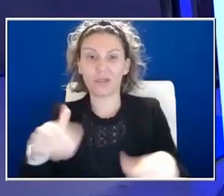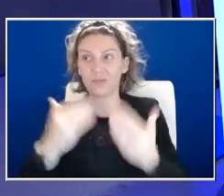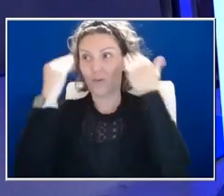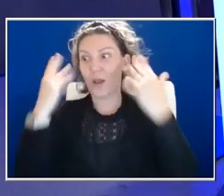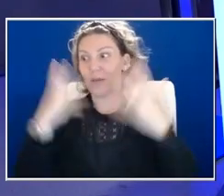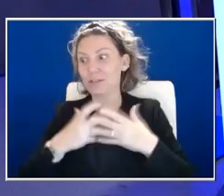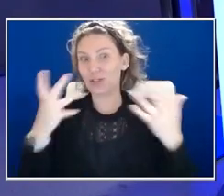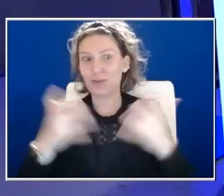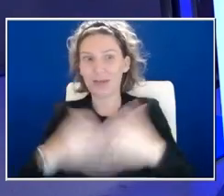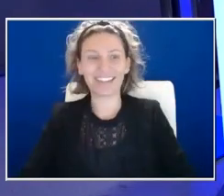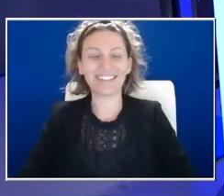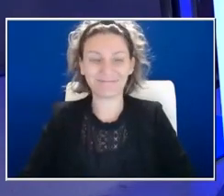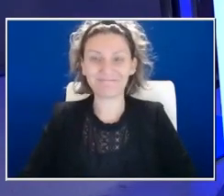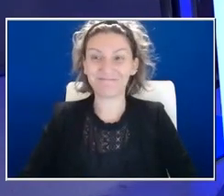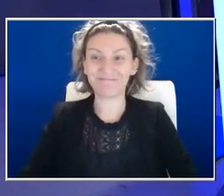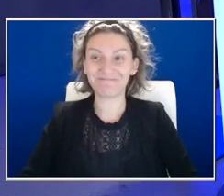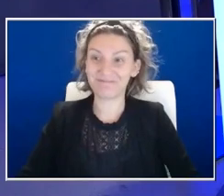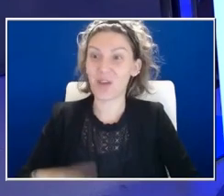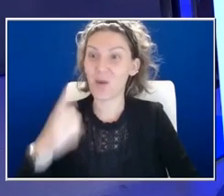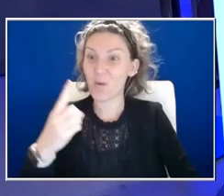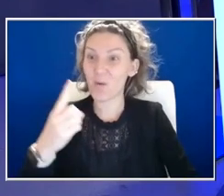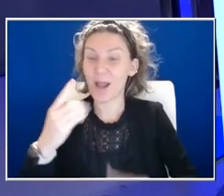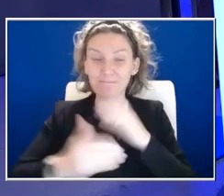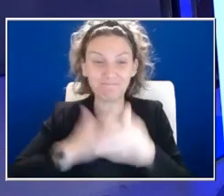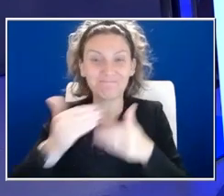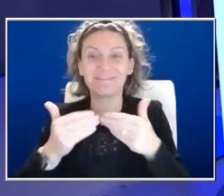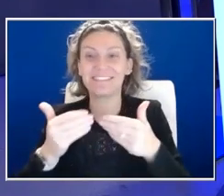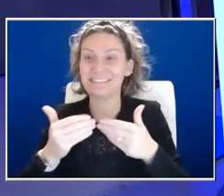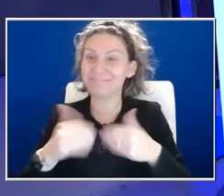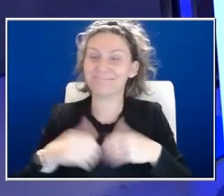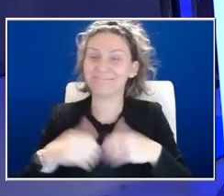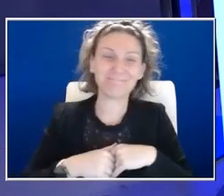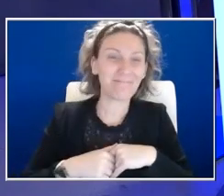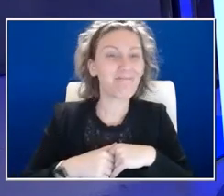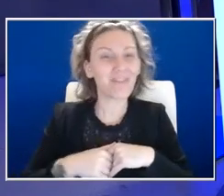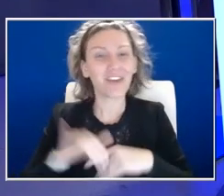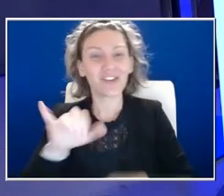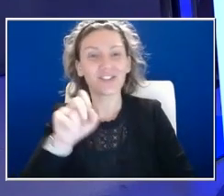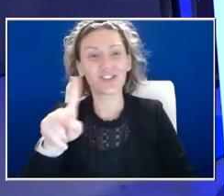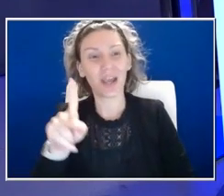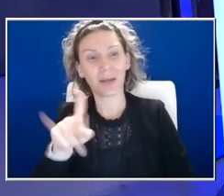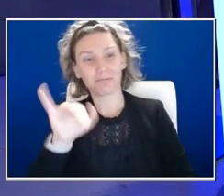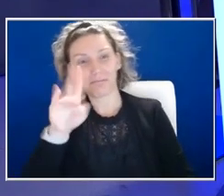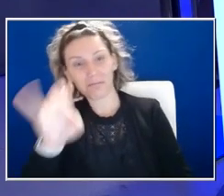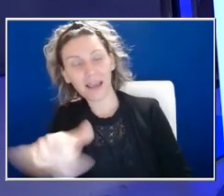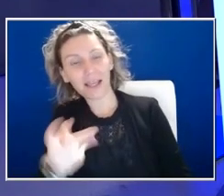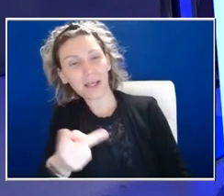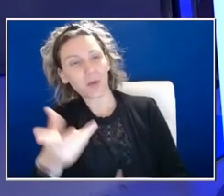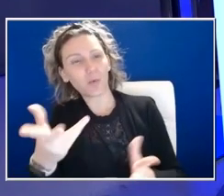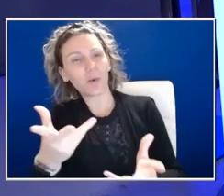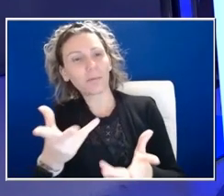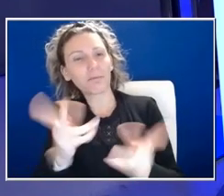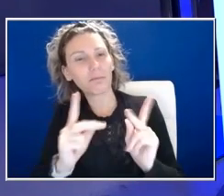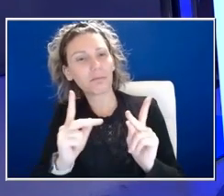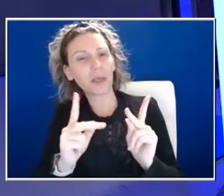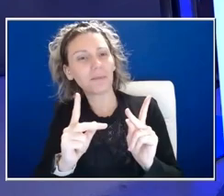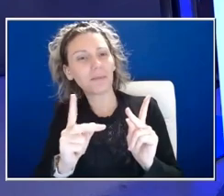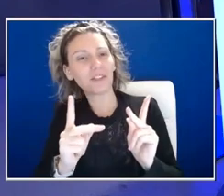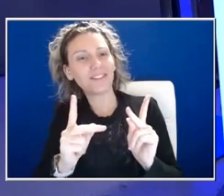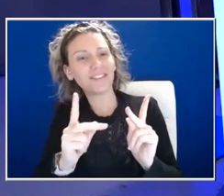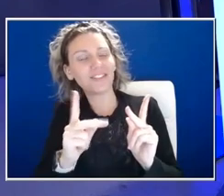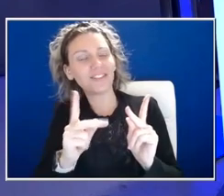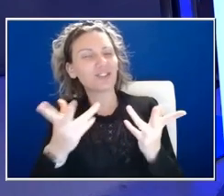take it one screening at a time. Jack and Becky, what do you want folks to take away from this story, from you as a